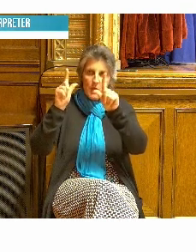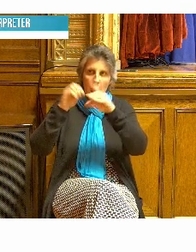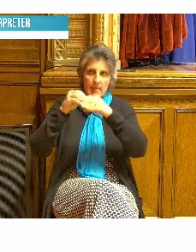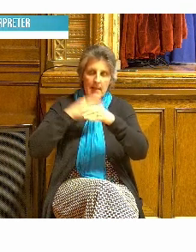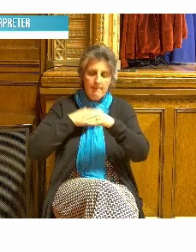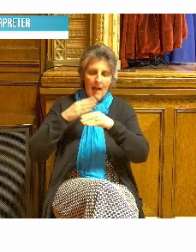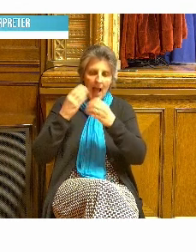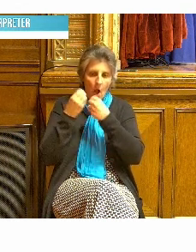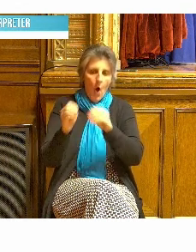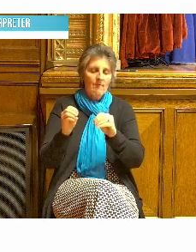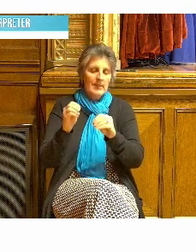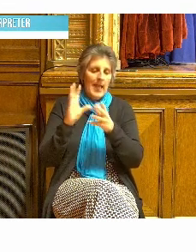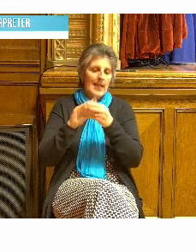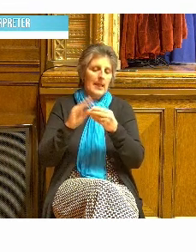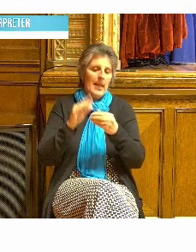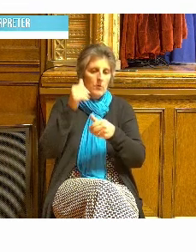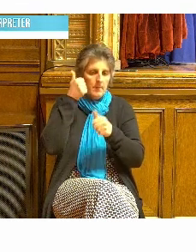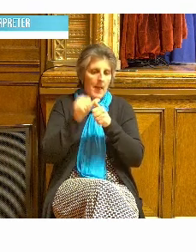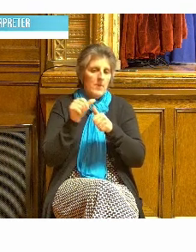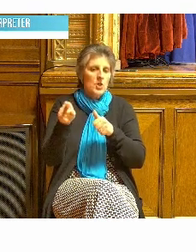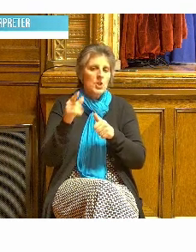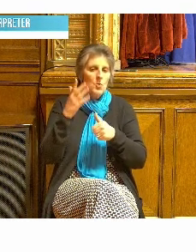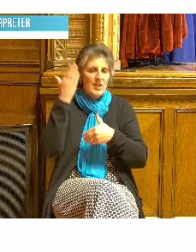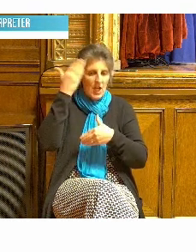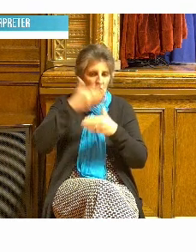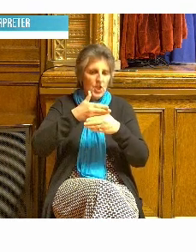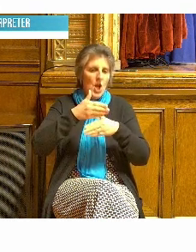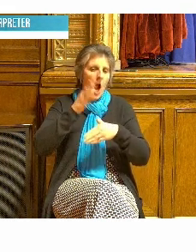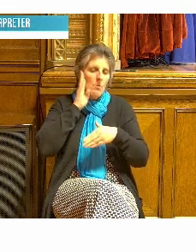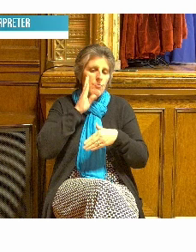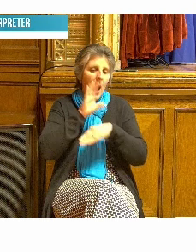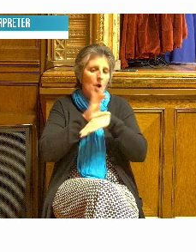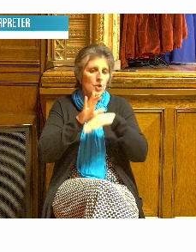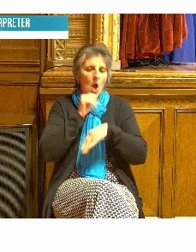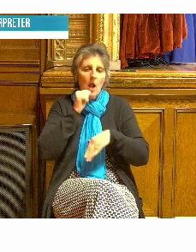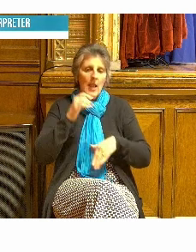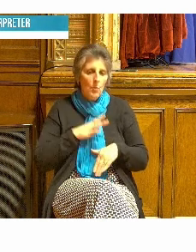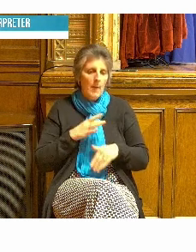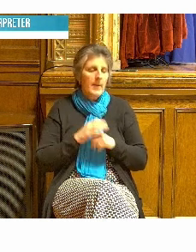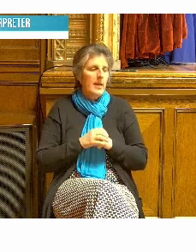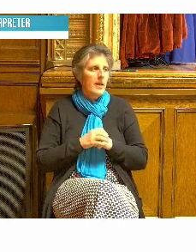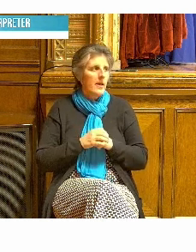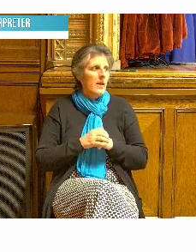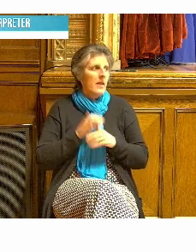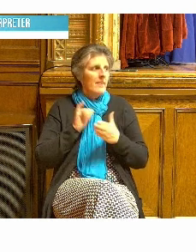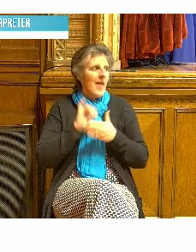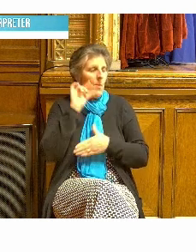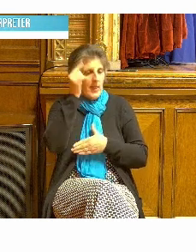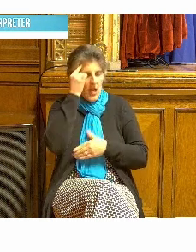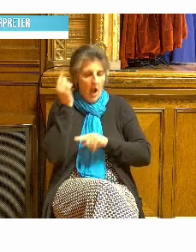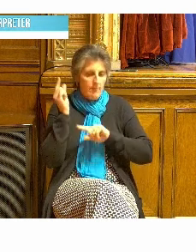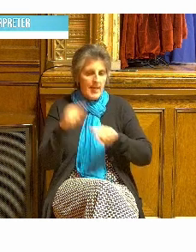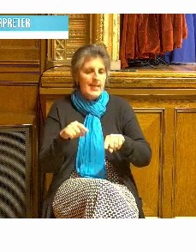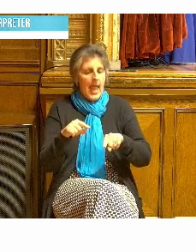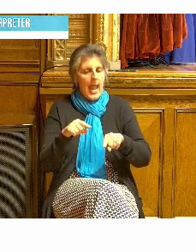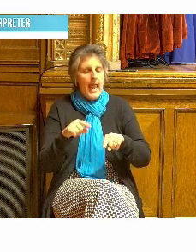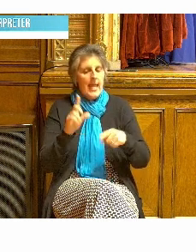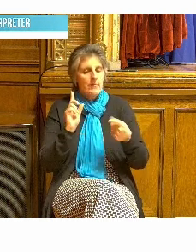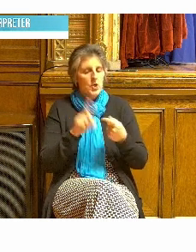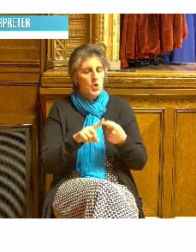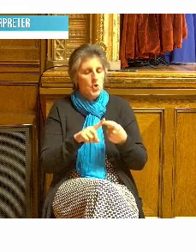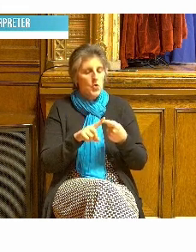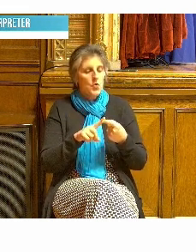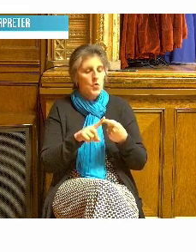office. She was a dark brown chocolate woman that when the government came